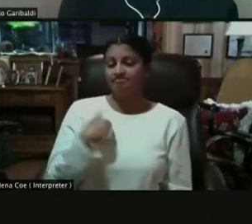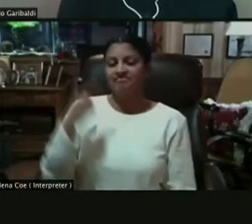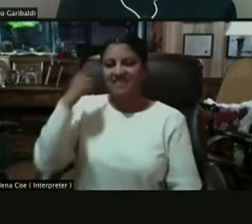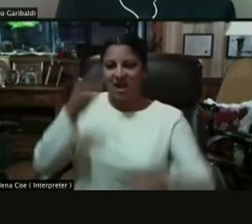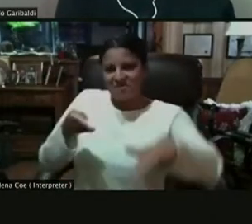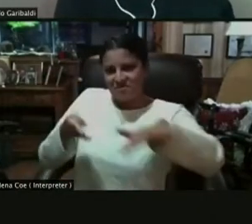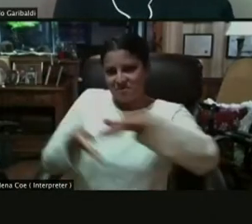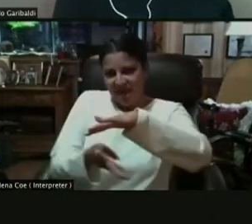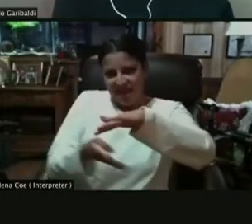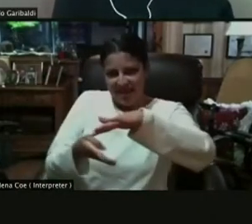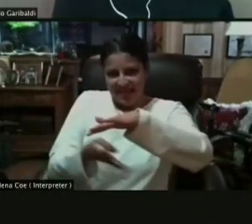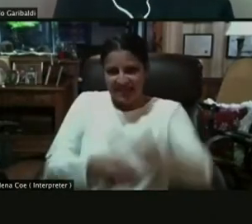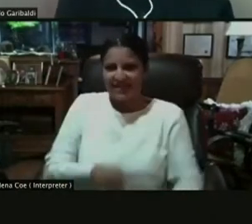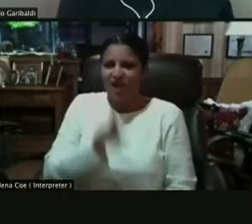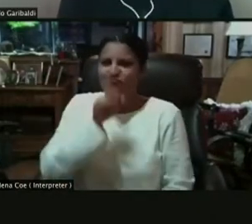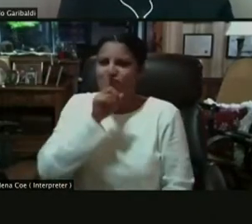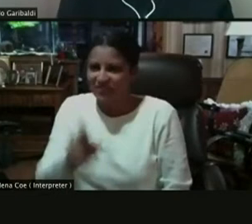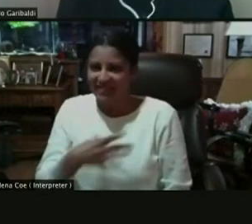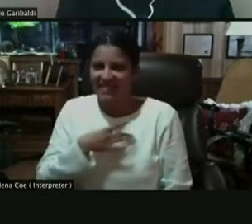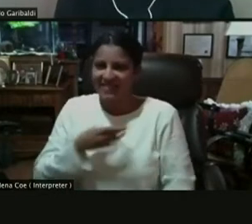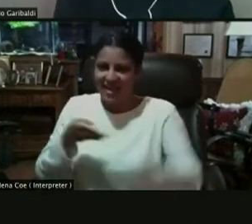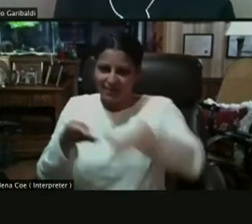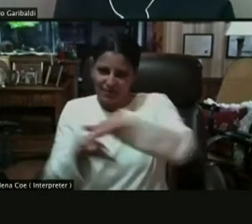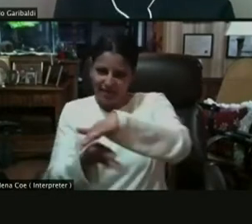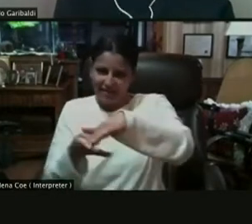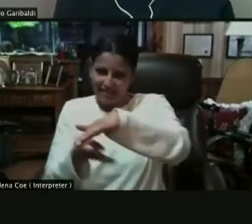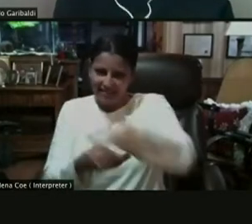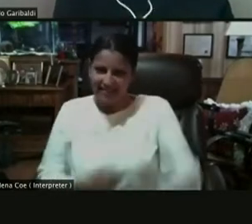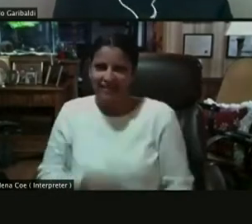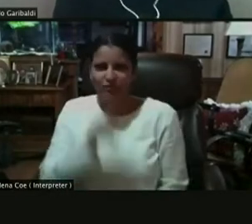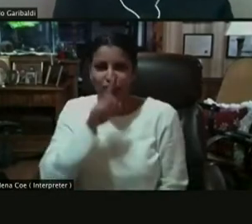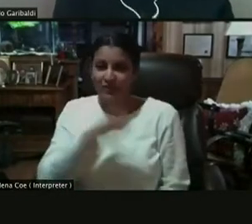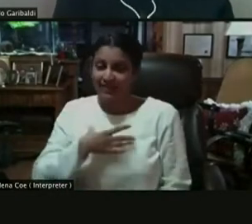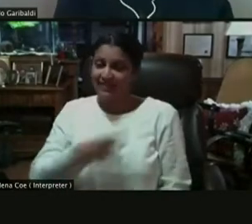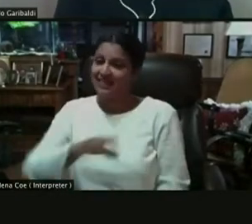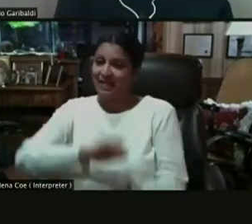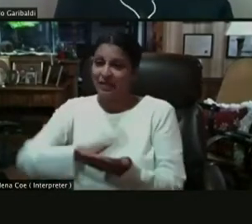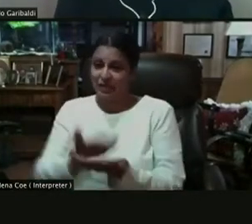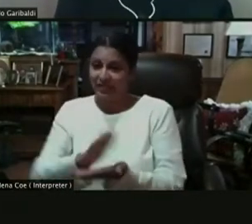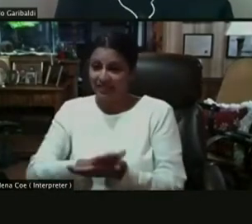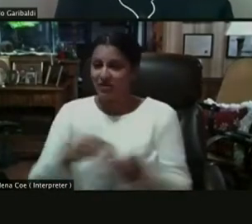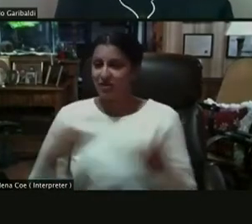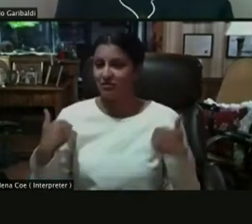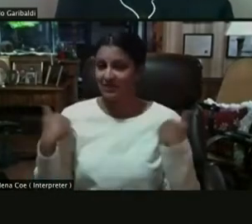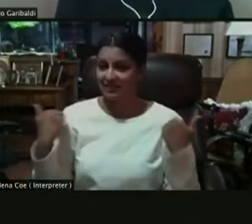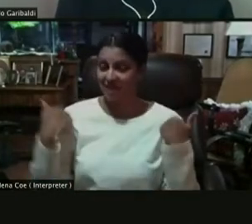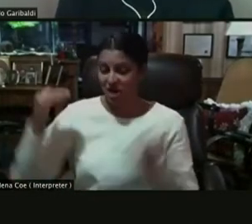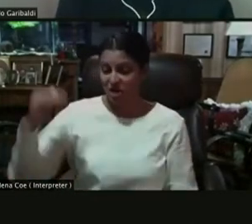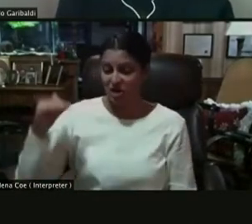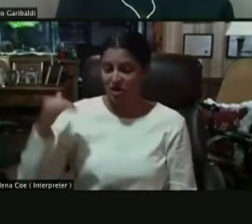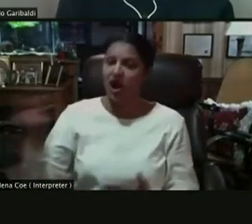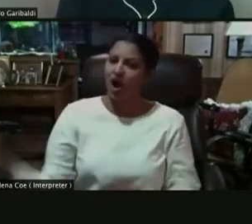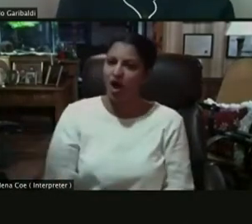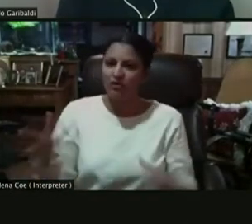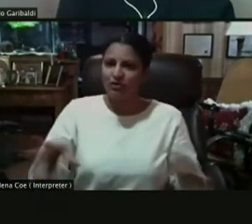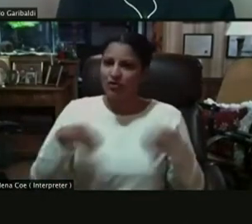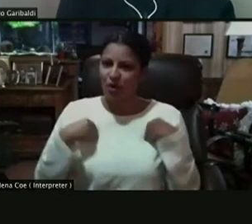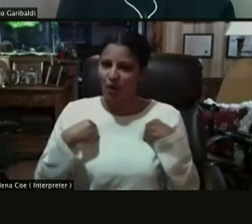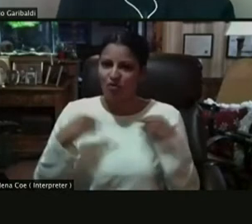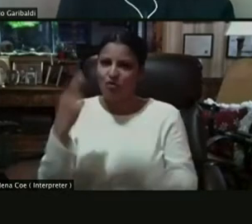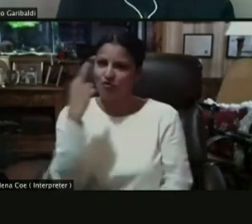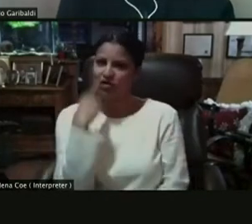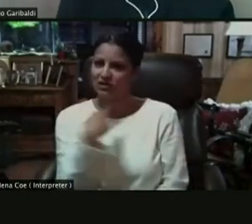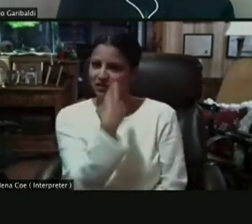really like to bake. I really like to cook. And when I was younger, I always wanted to own a restaurant. But I don't have